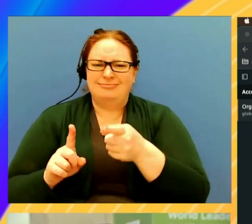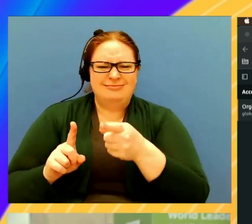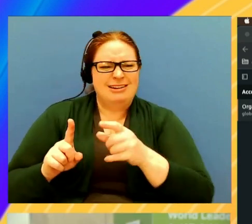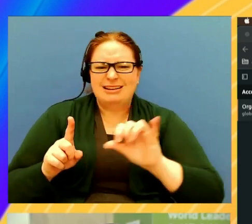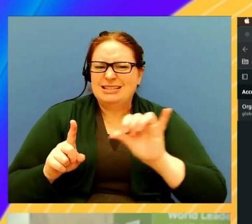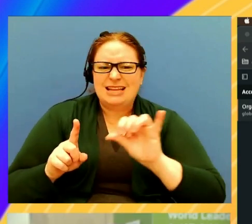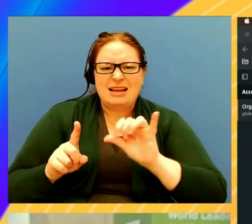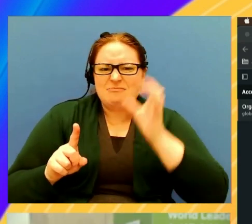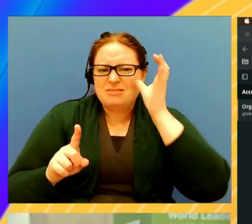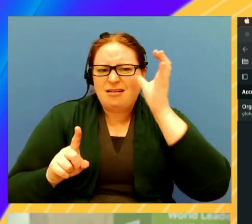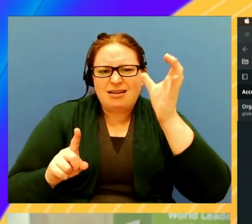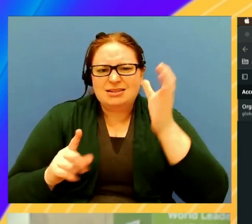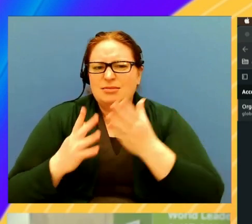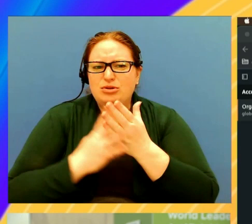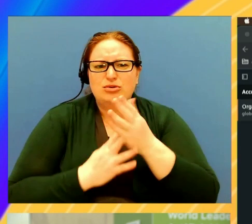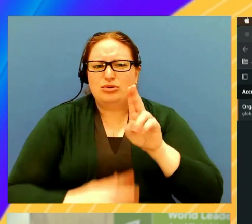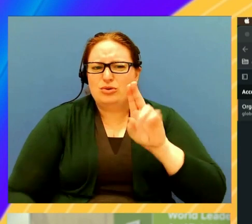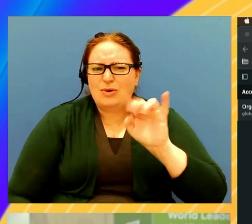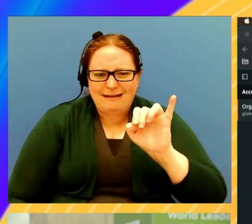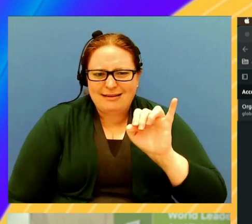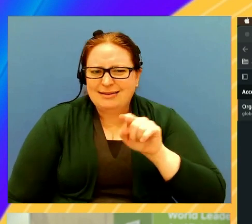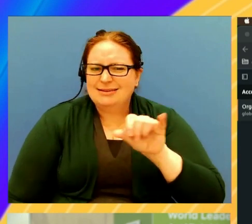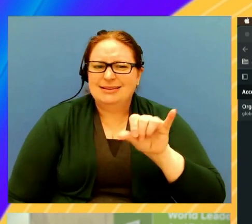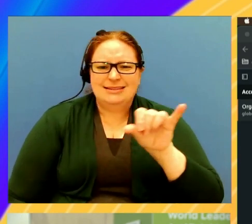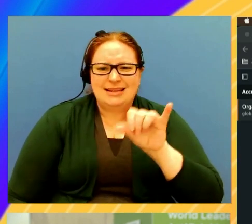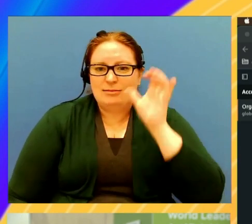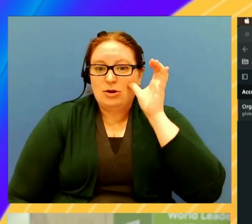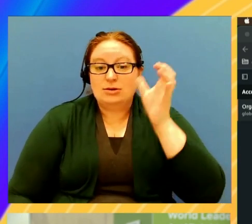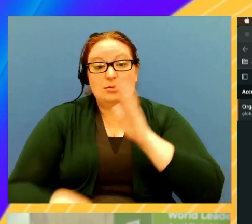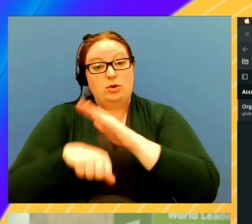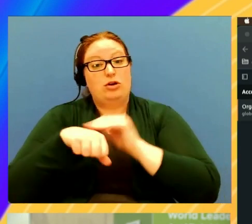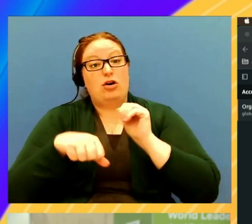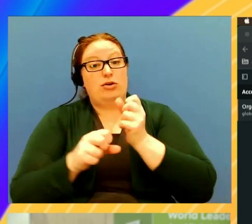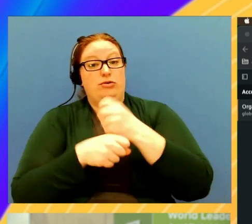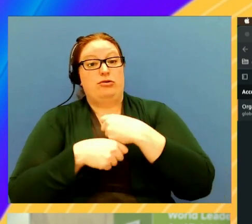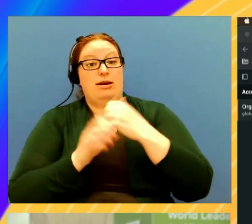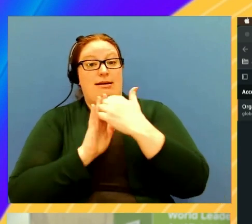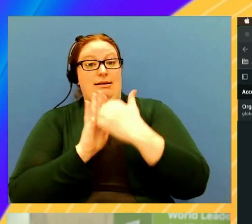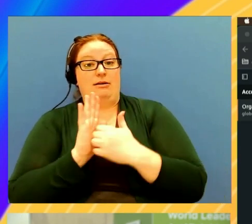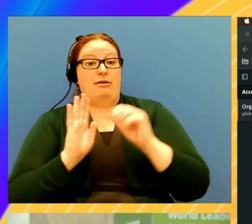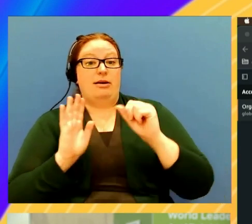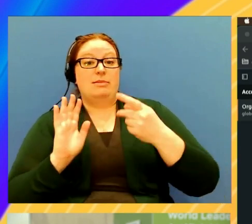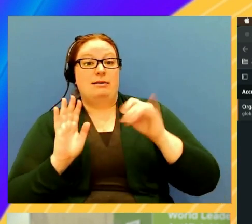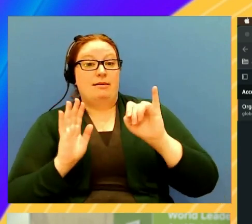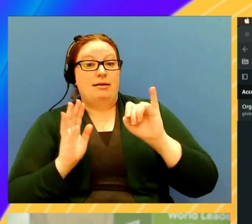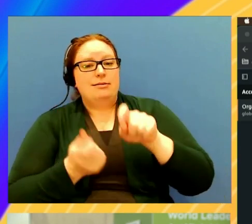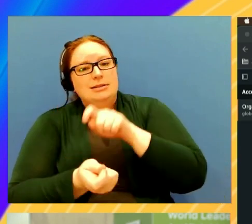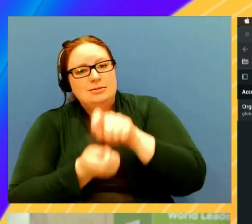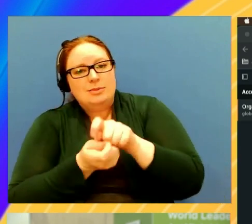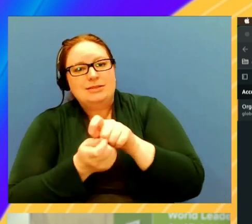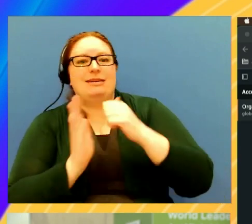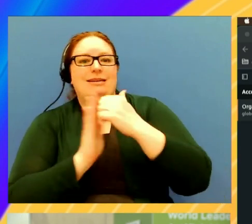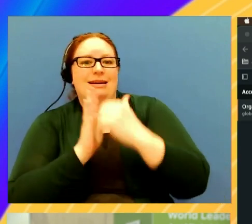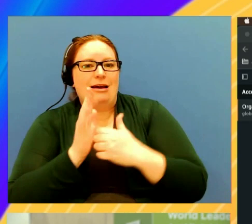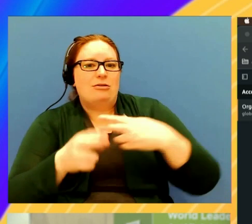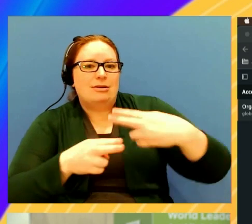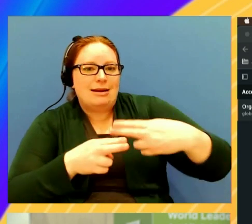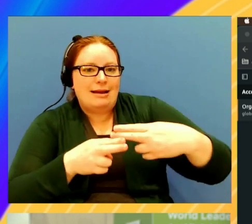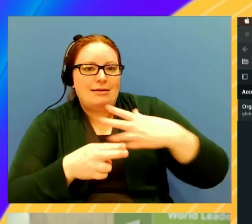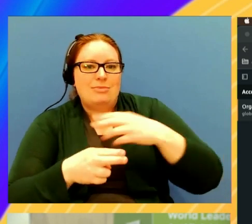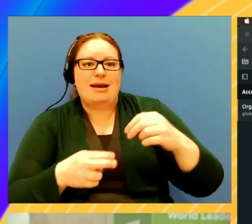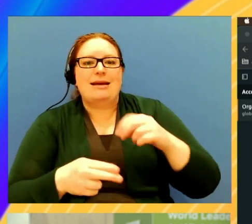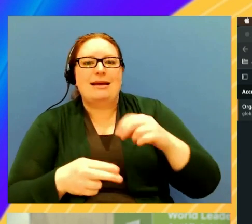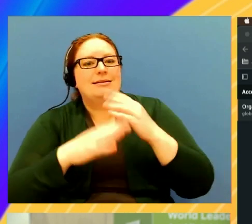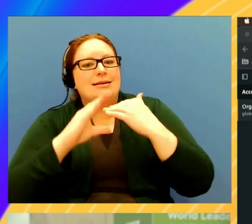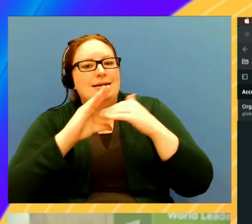thing that we did through the UI, where we call the Create Account API, and we're specifying an account name and an email address. And functionally, it does the